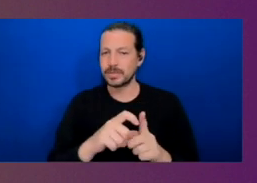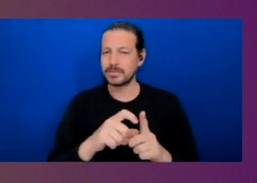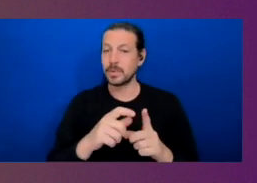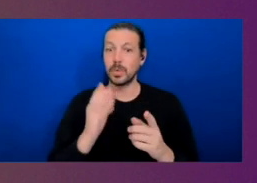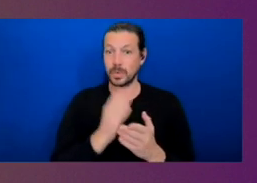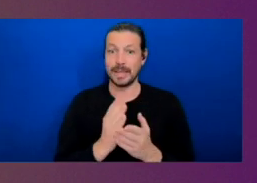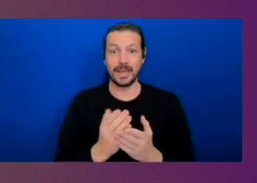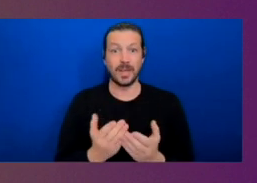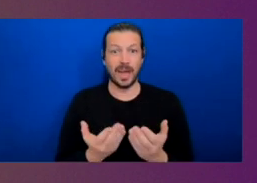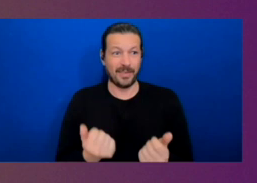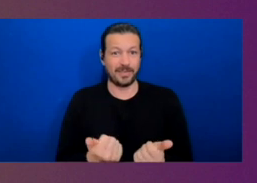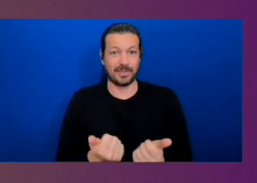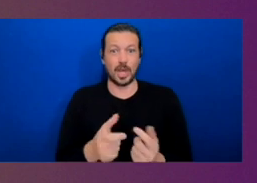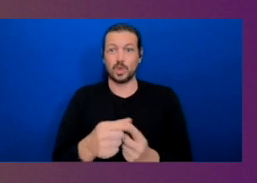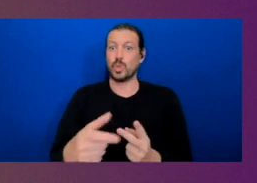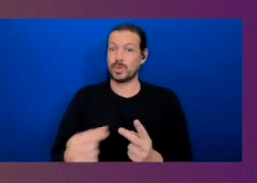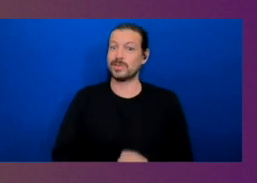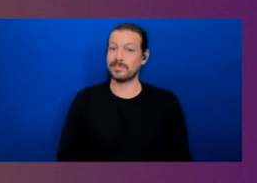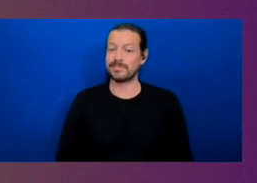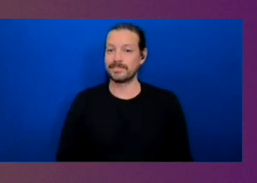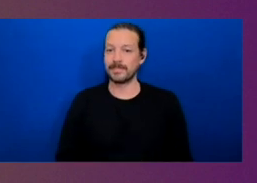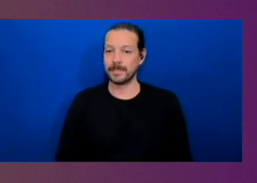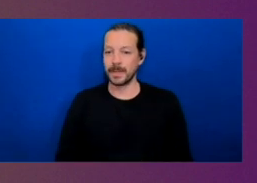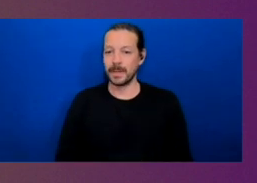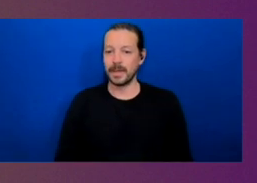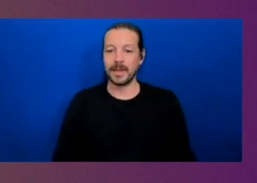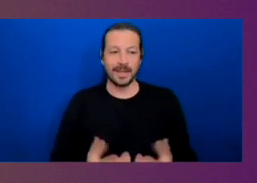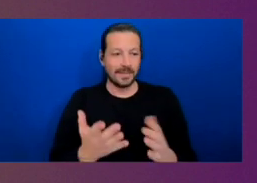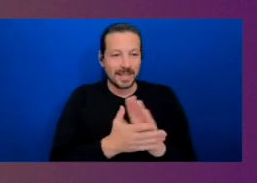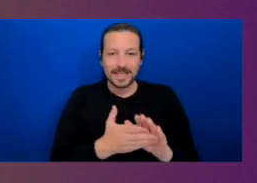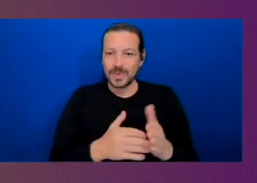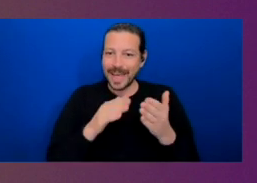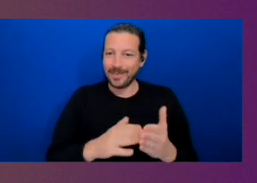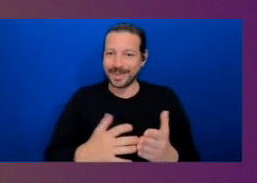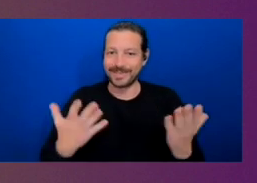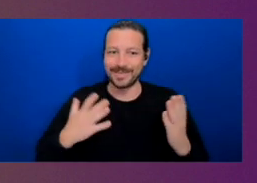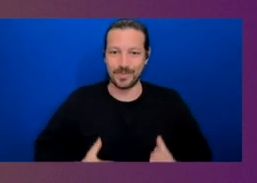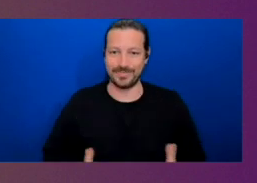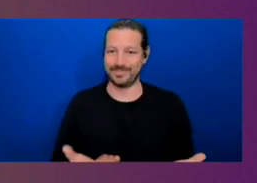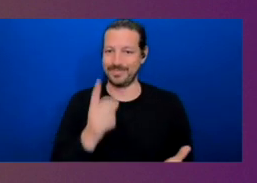choice, one, you make your product better, and two, you're contributing to humanity, and that doesn't suck either.